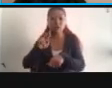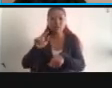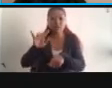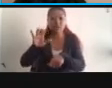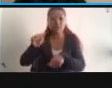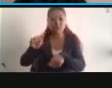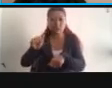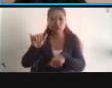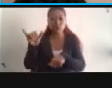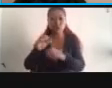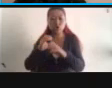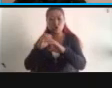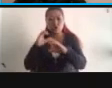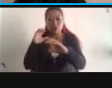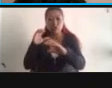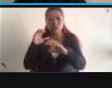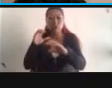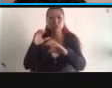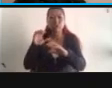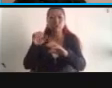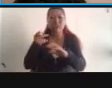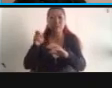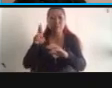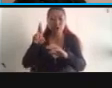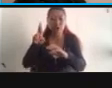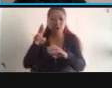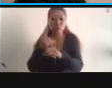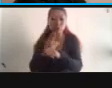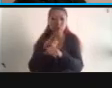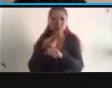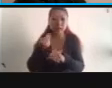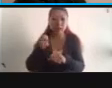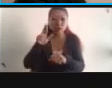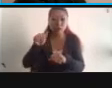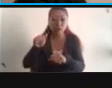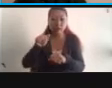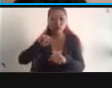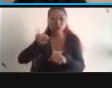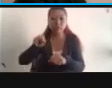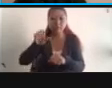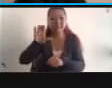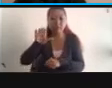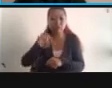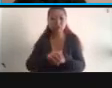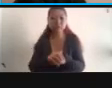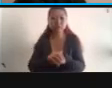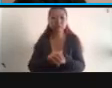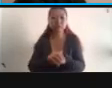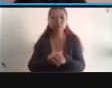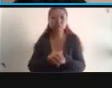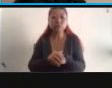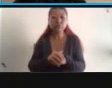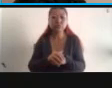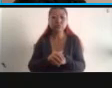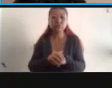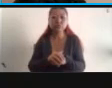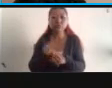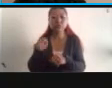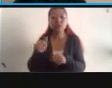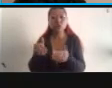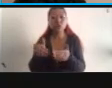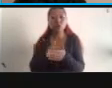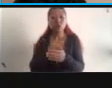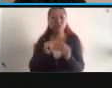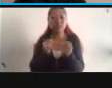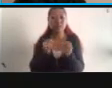as the Human Exploration Research Analog, or HERA, at Johnson Space Center. While the team risk is relatively newer risk for NASA,